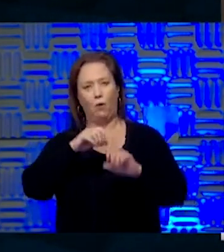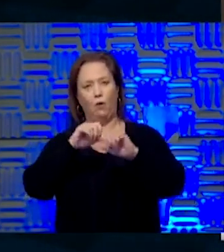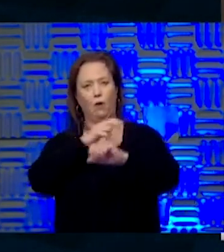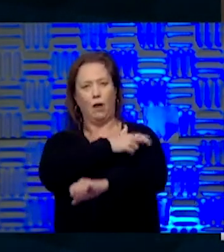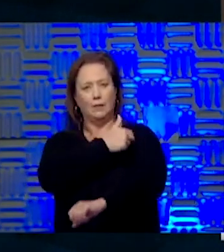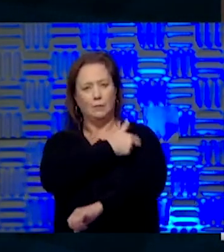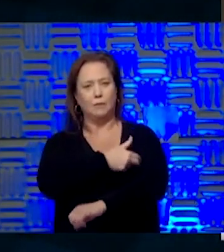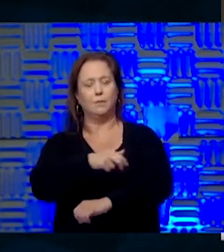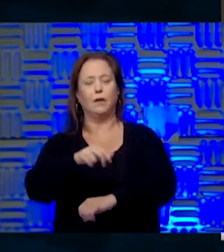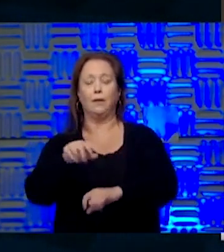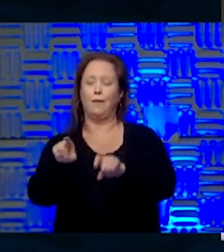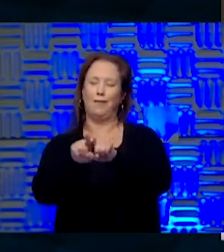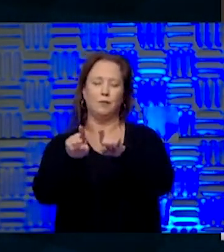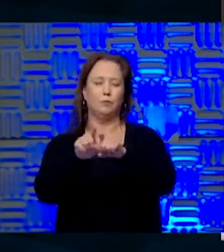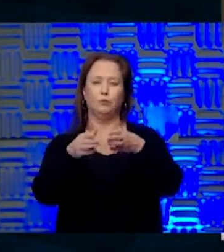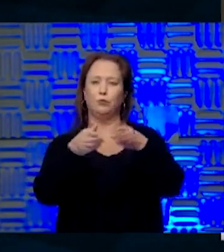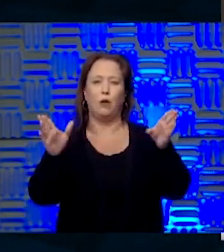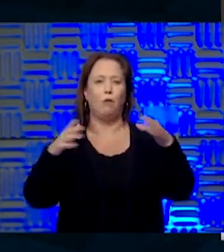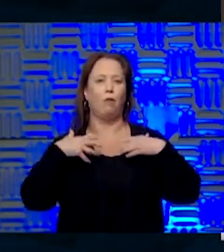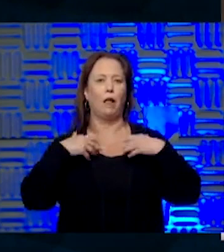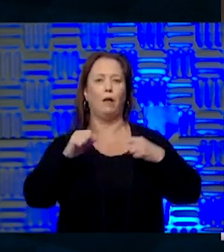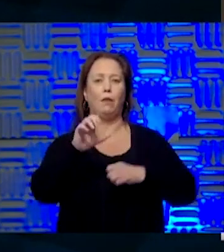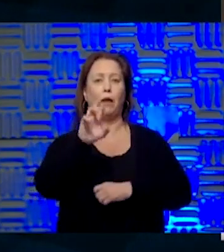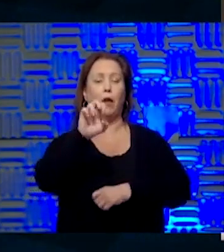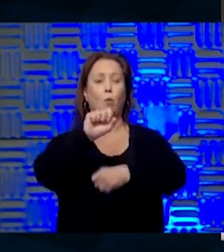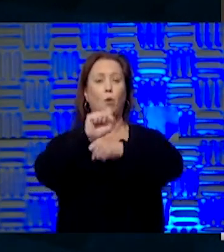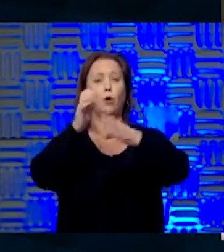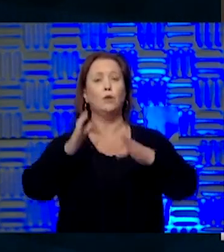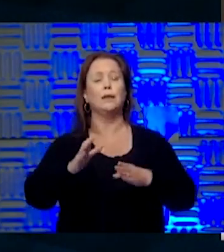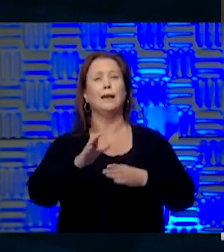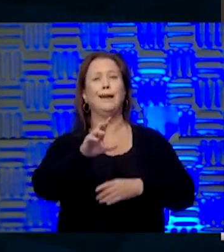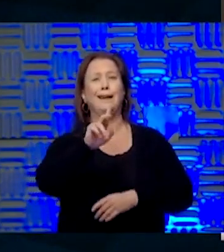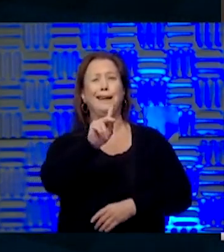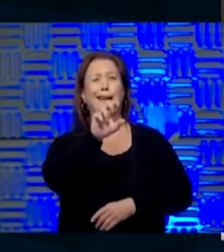healthcare providers generally, hospitals in Kansas, there's about